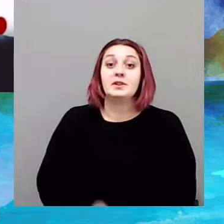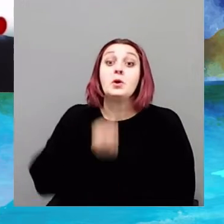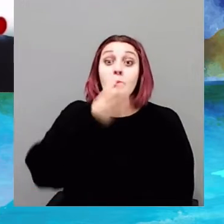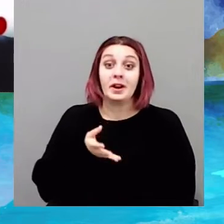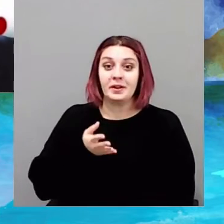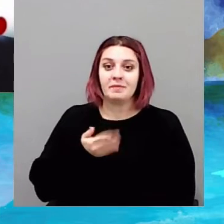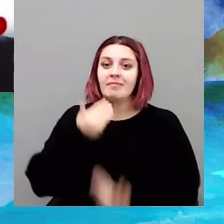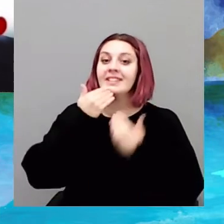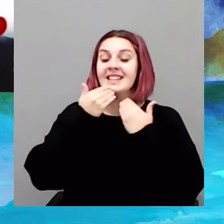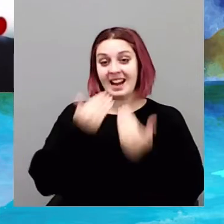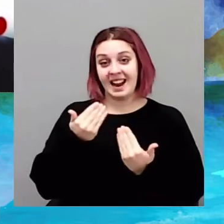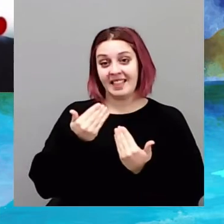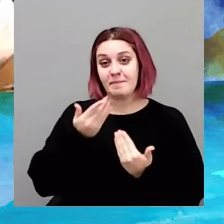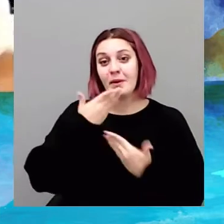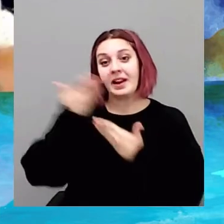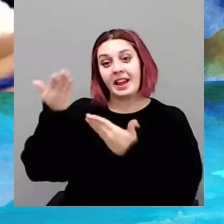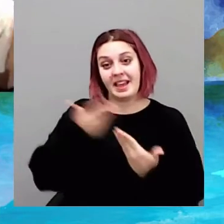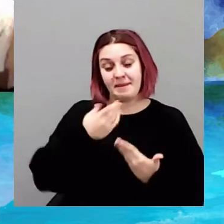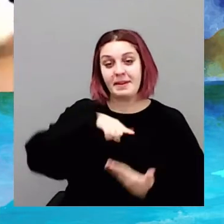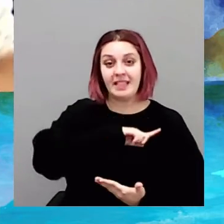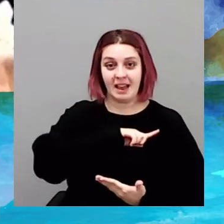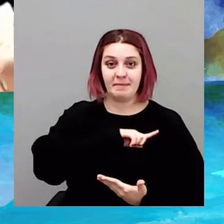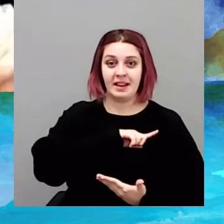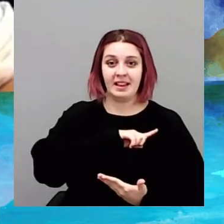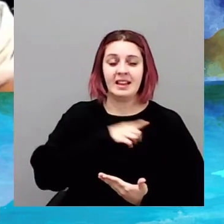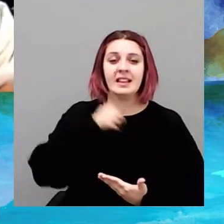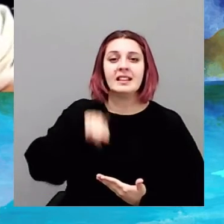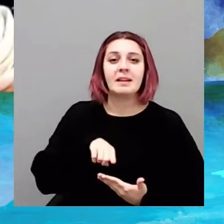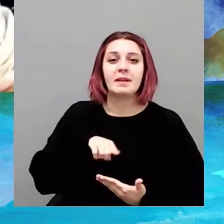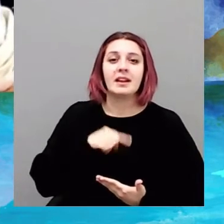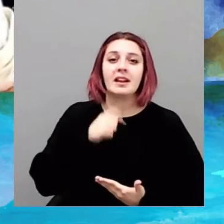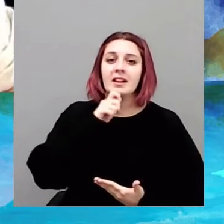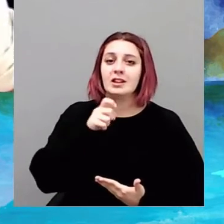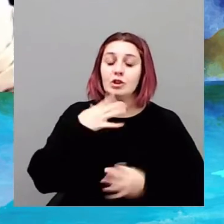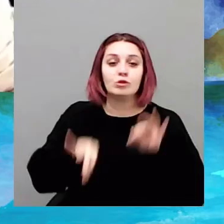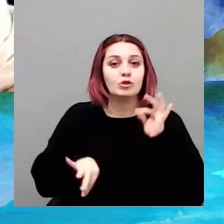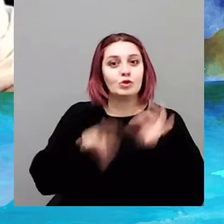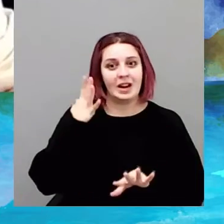floor. Again, thank you very much for inviting me.